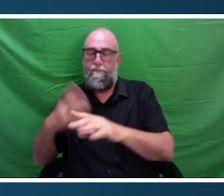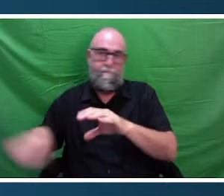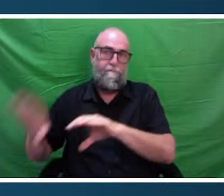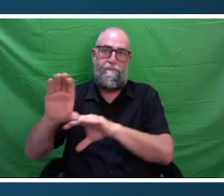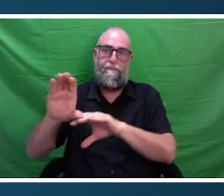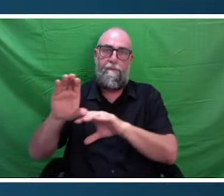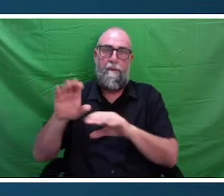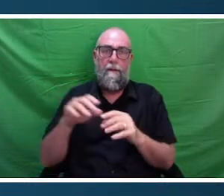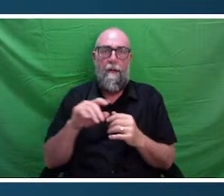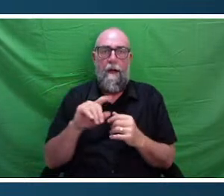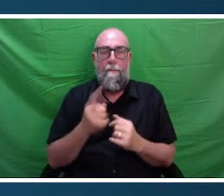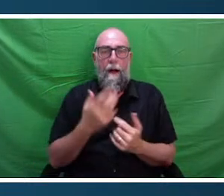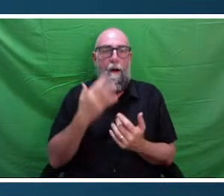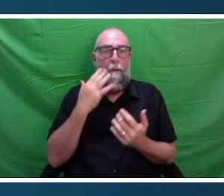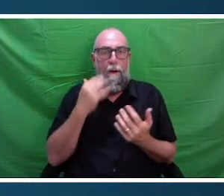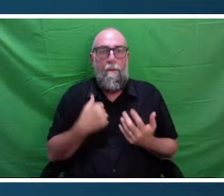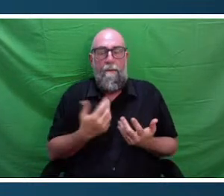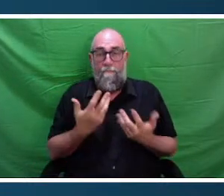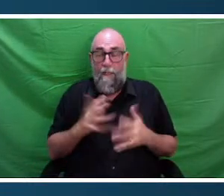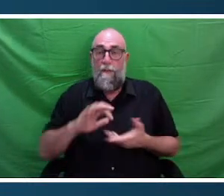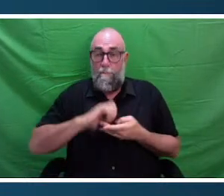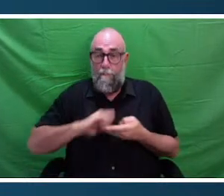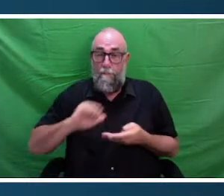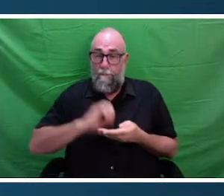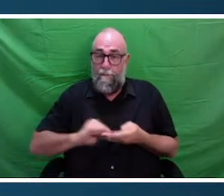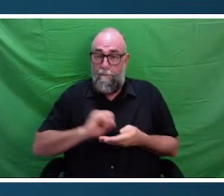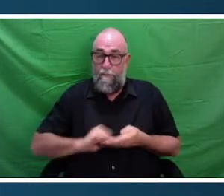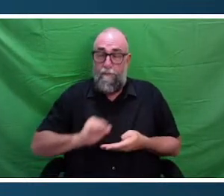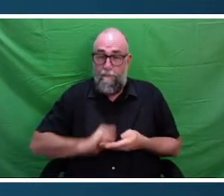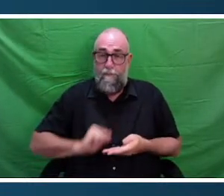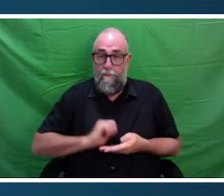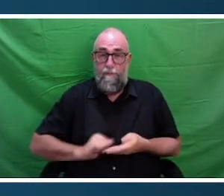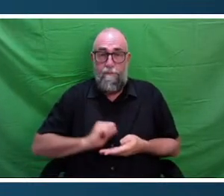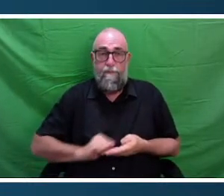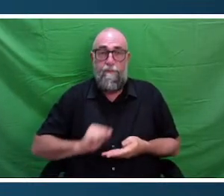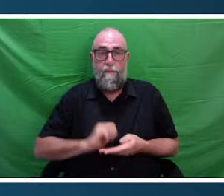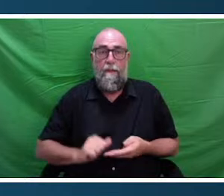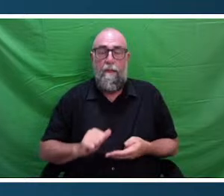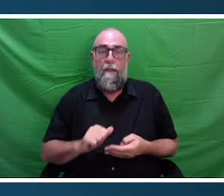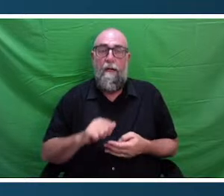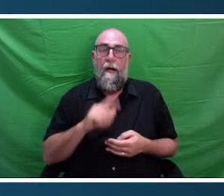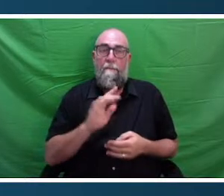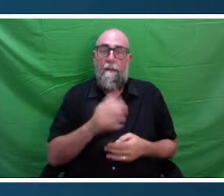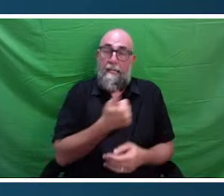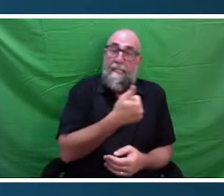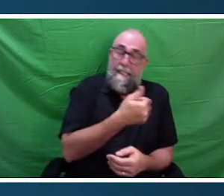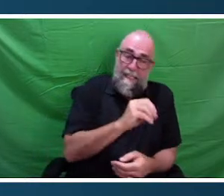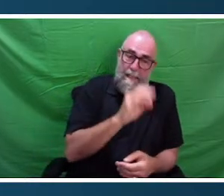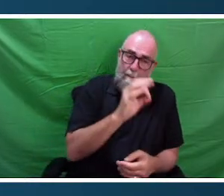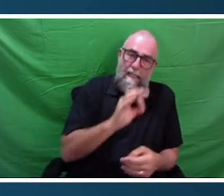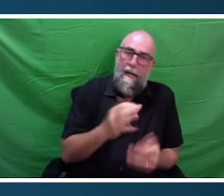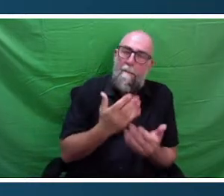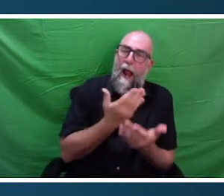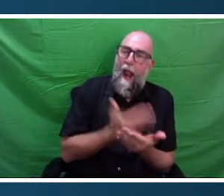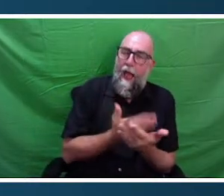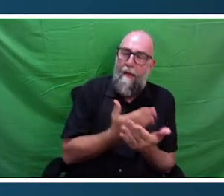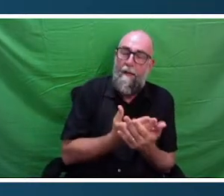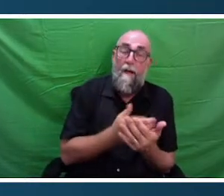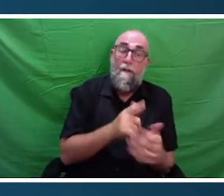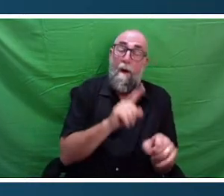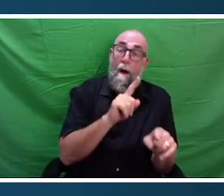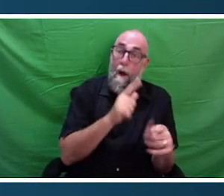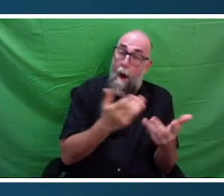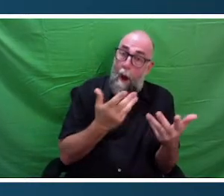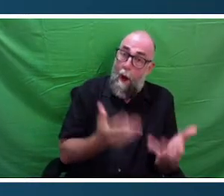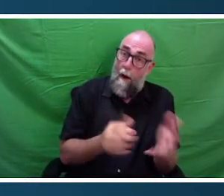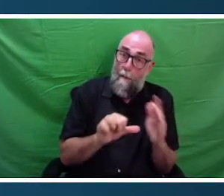over after all your deductions and your cost of living abroad. So a lot is still left to be saved or to be sent back home to remittances still, despite the